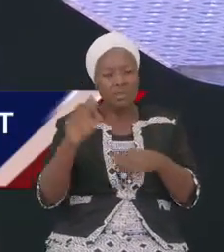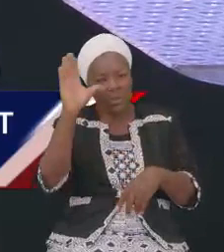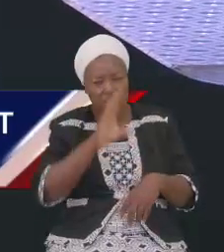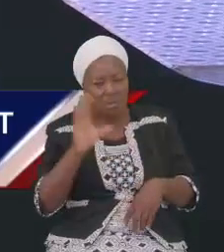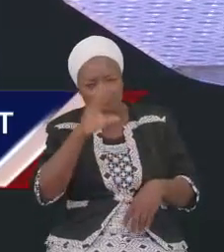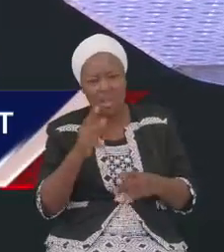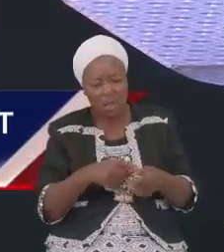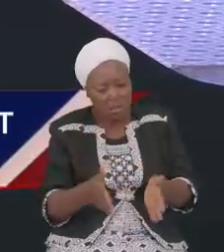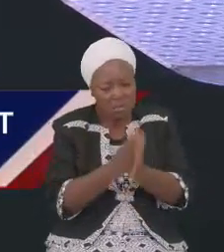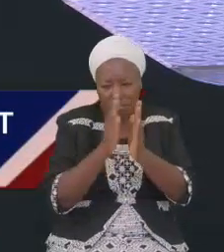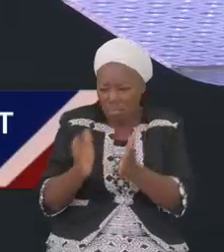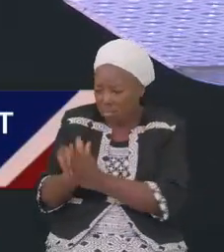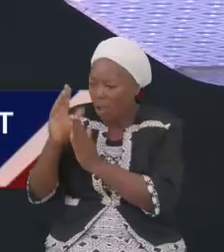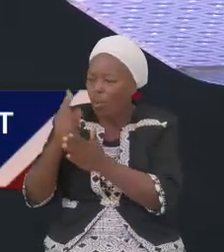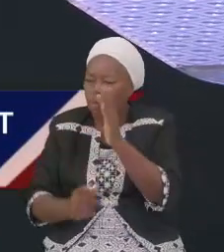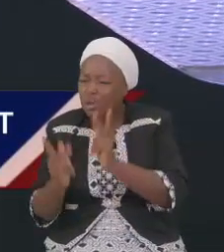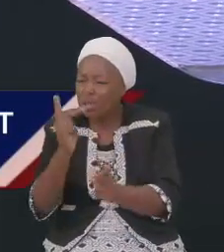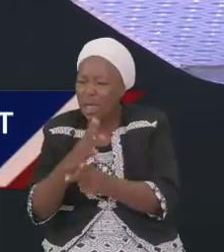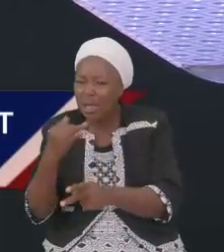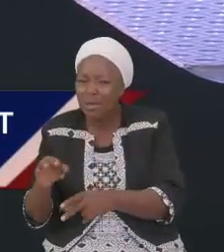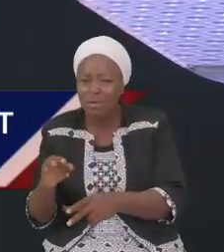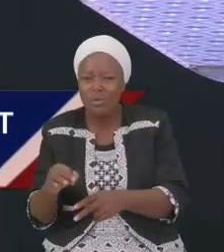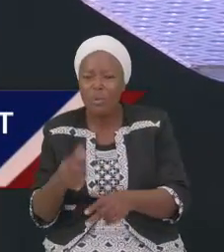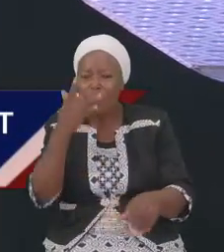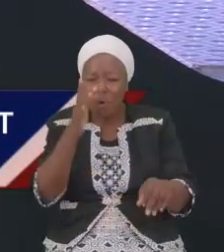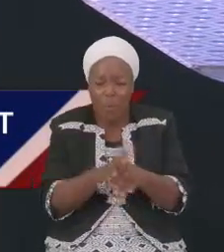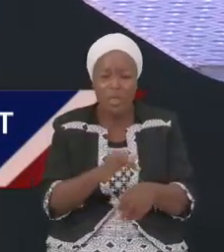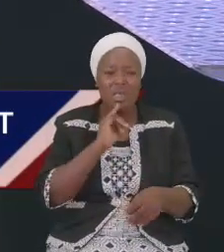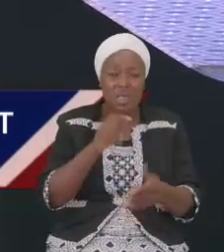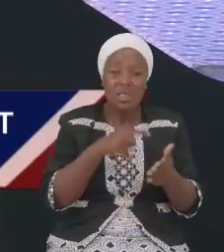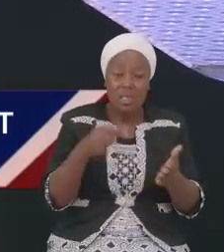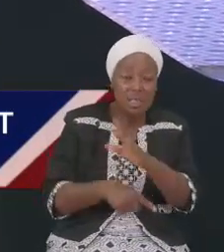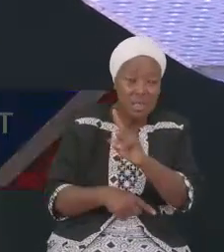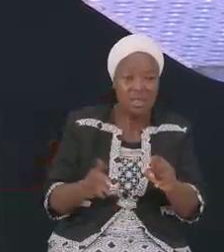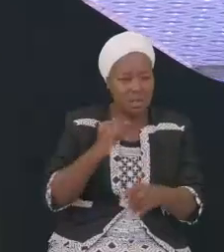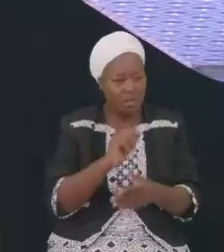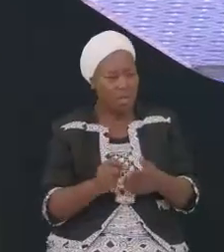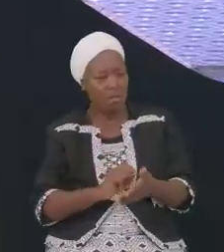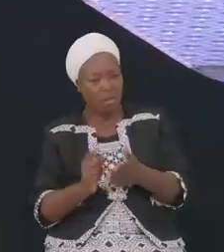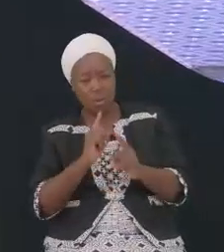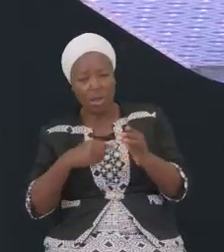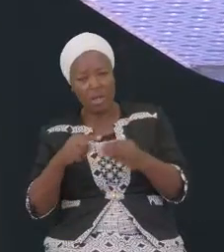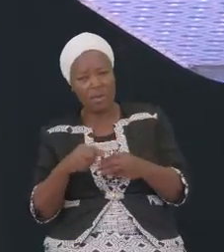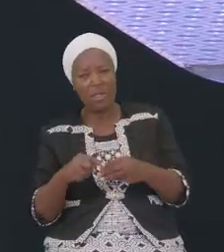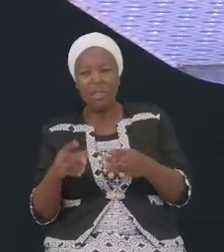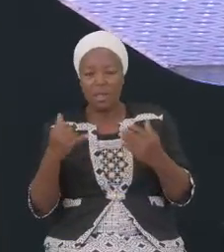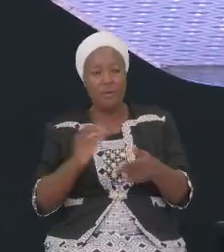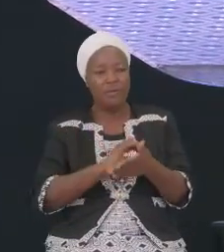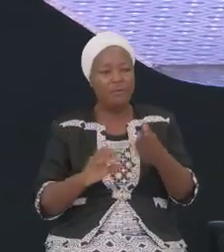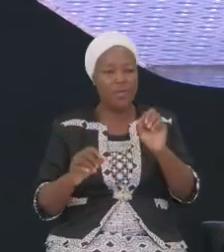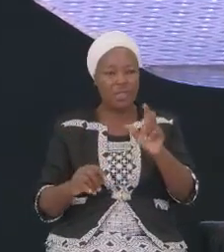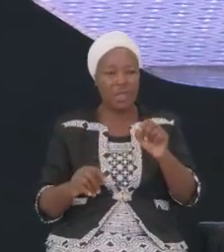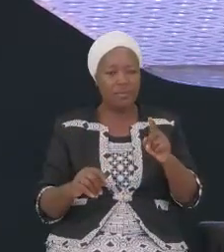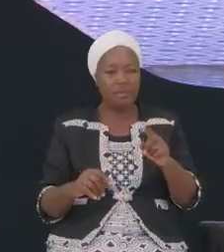were inquiring, what kind of promise is this they were writing about? Look at verse 11. In